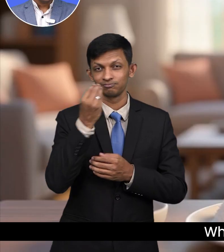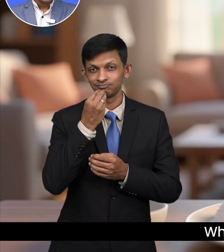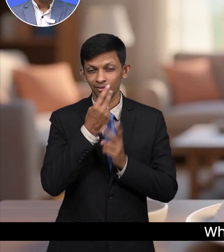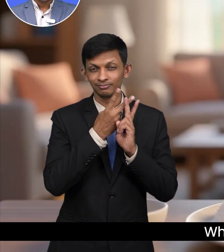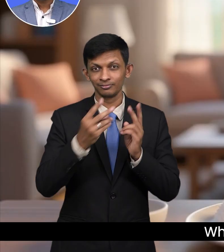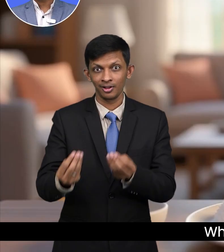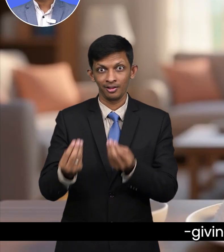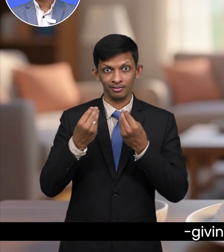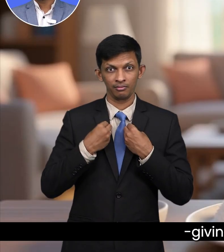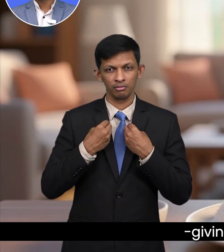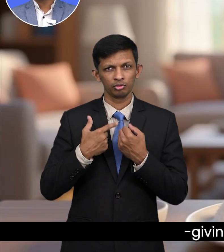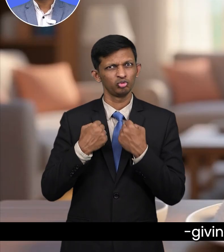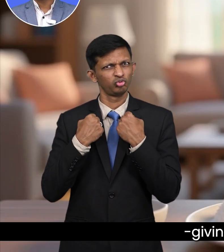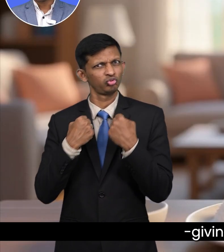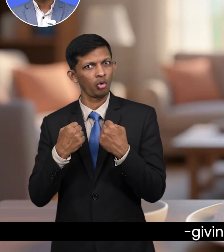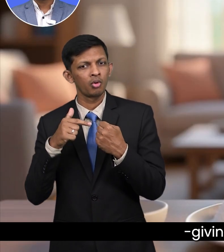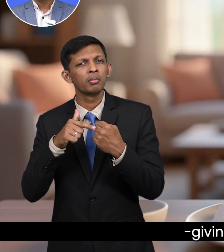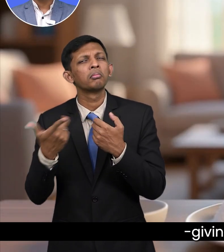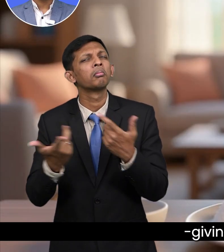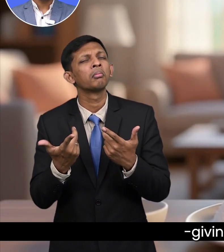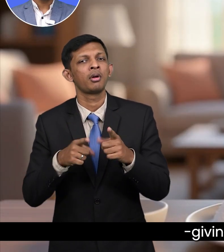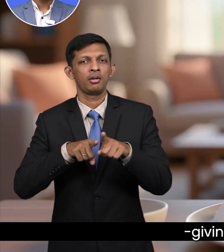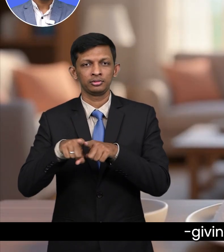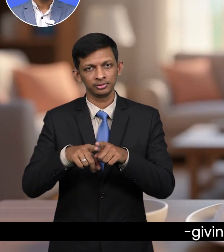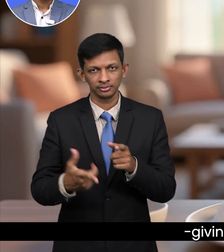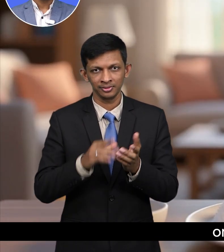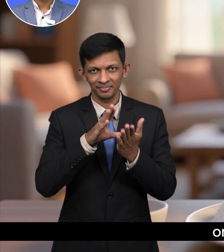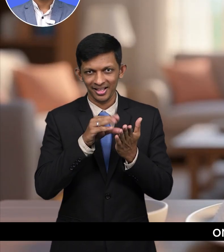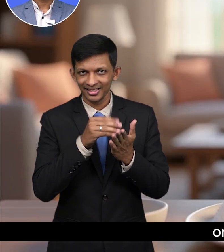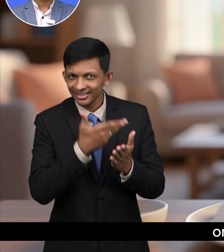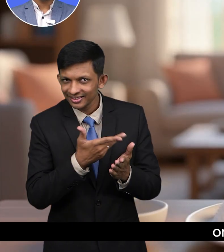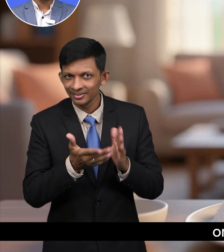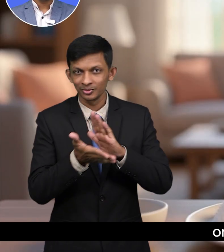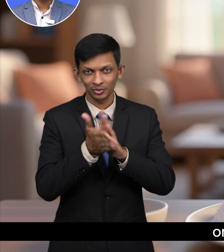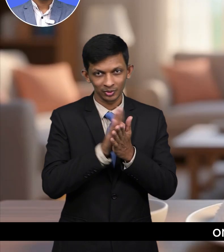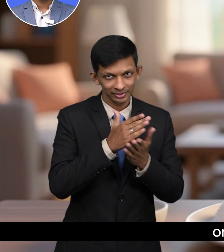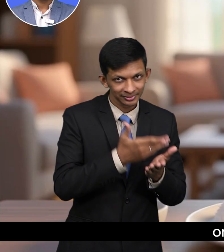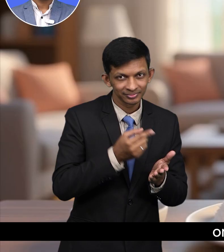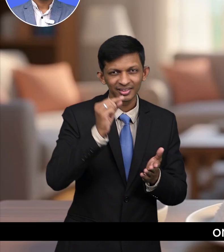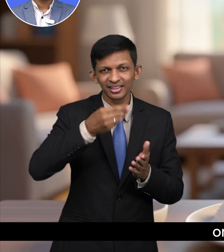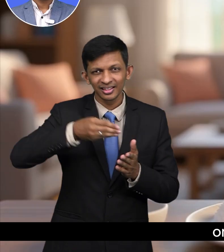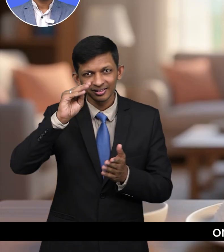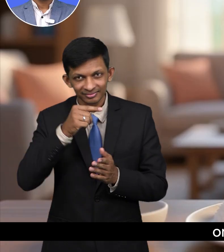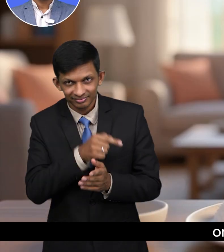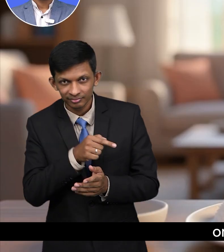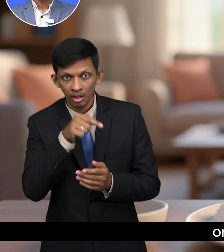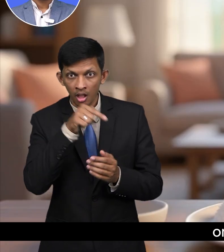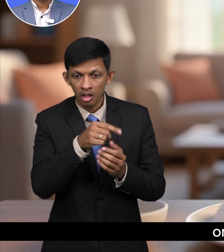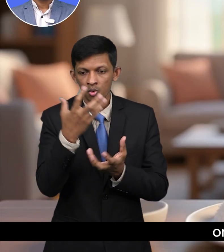When we eat energy-giving foods like rice, roti, or millet porridge,